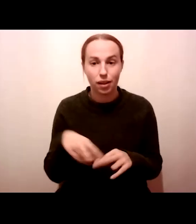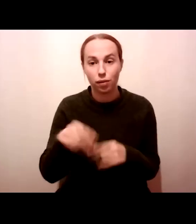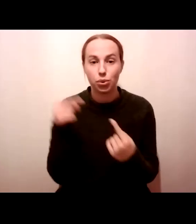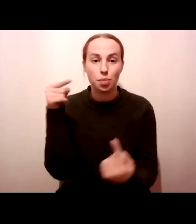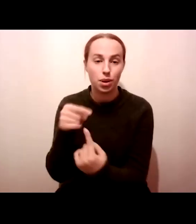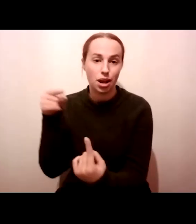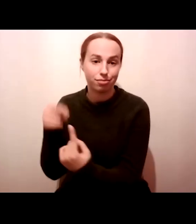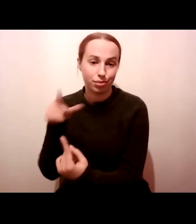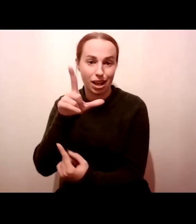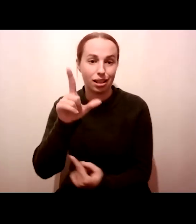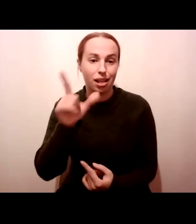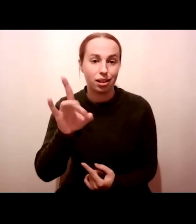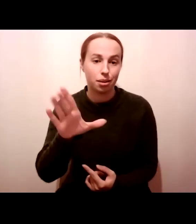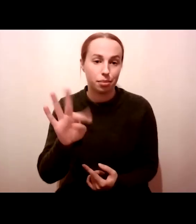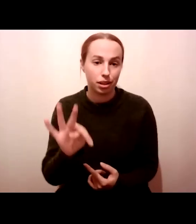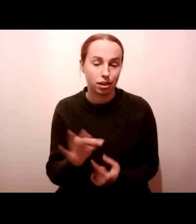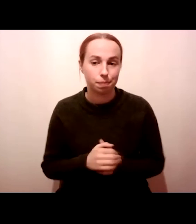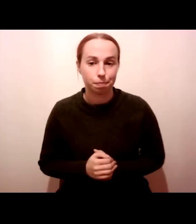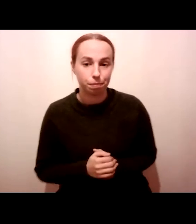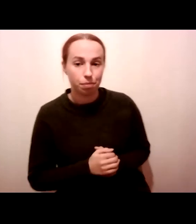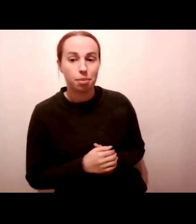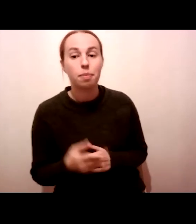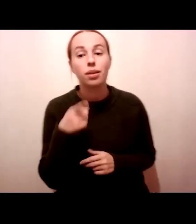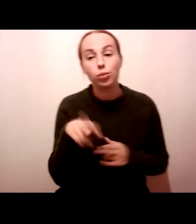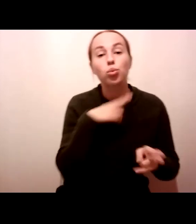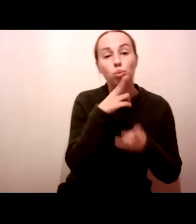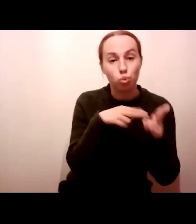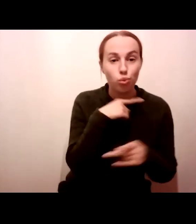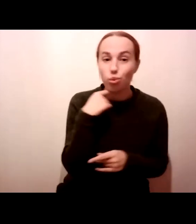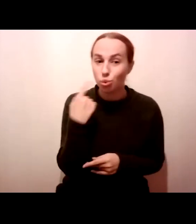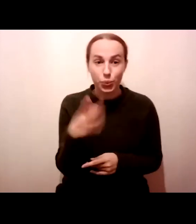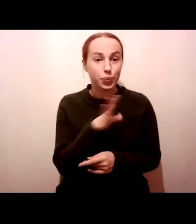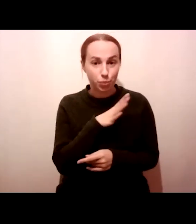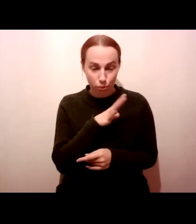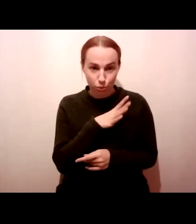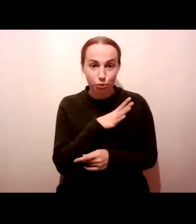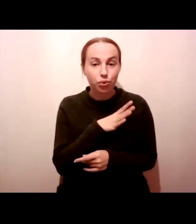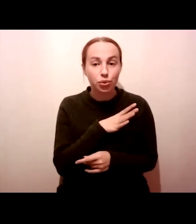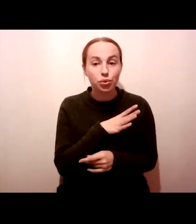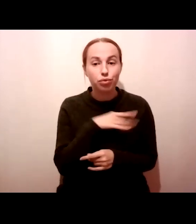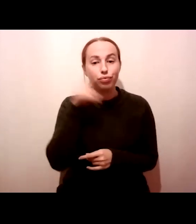they even educate children, instill hatred.